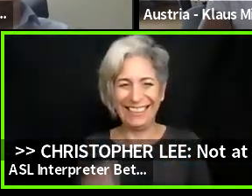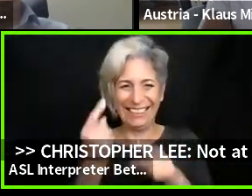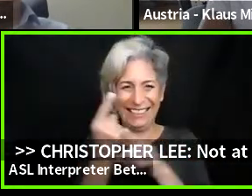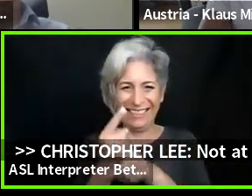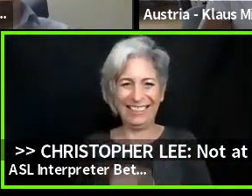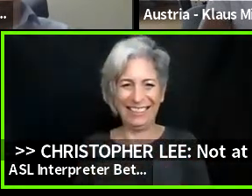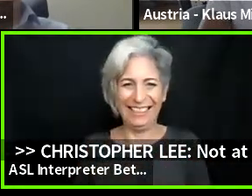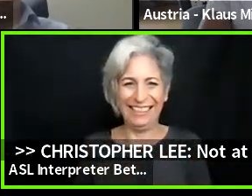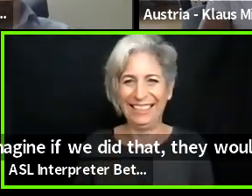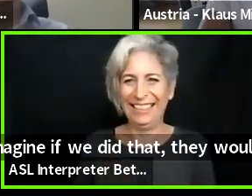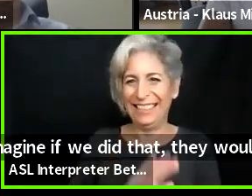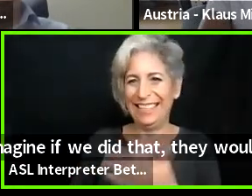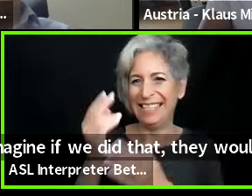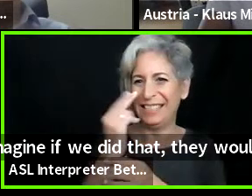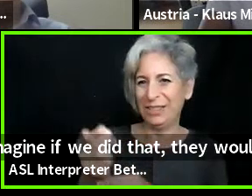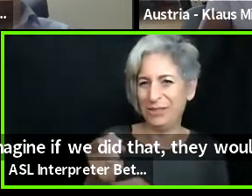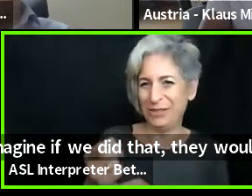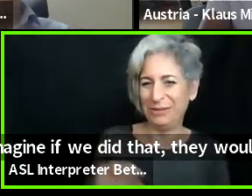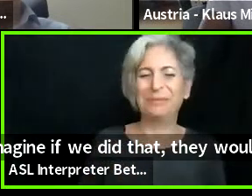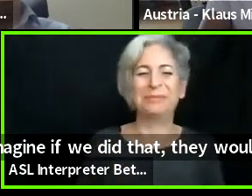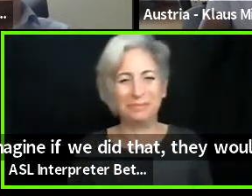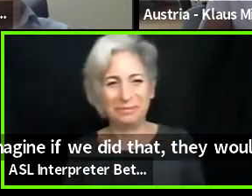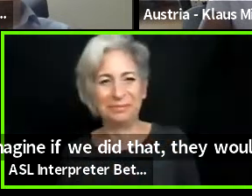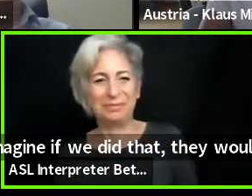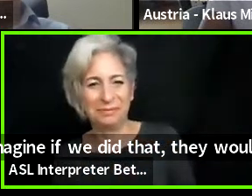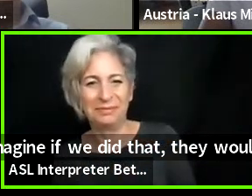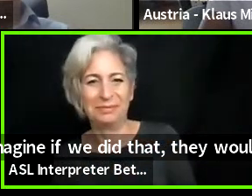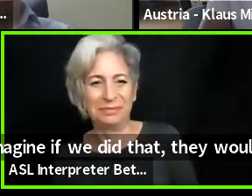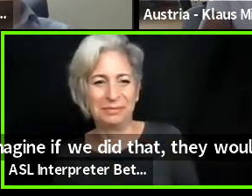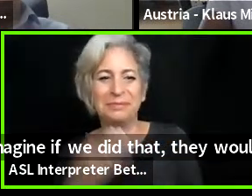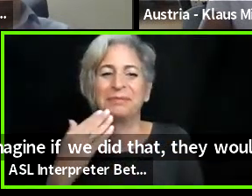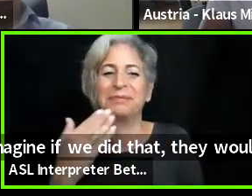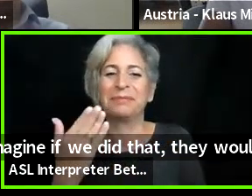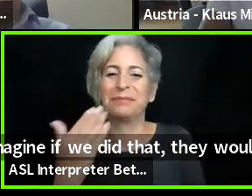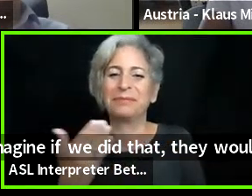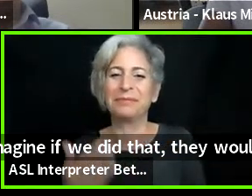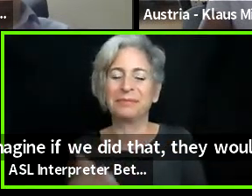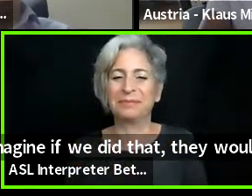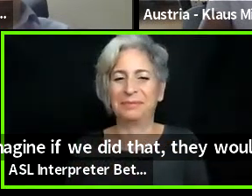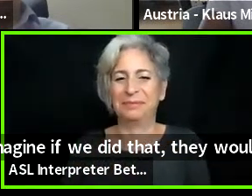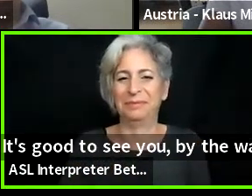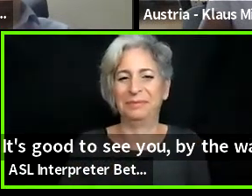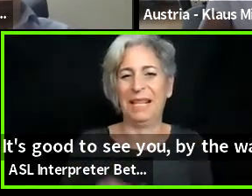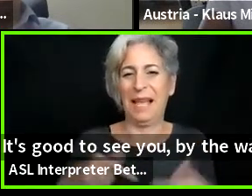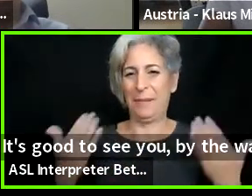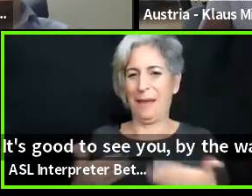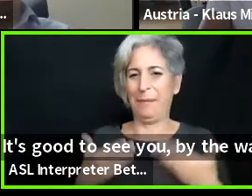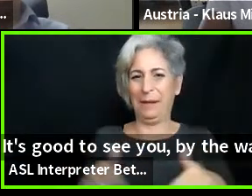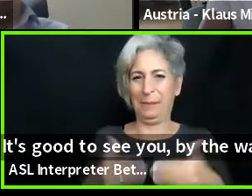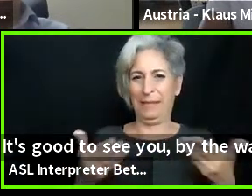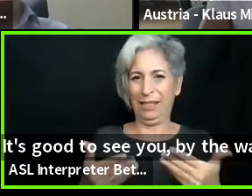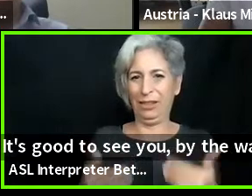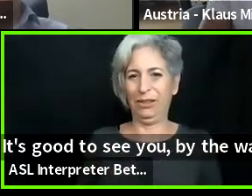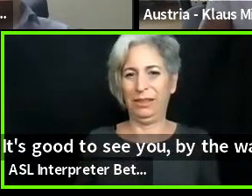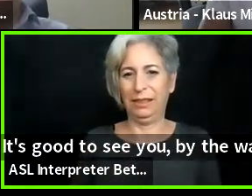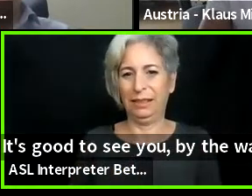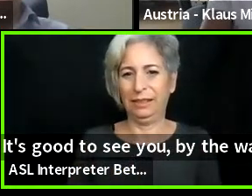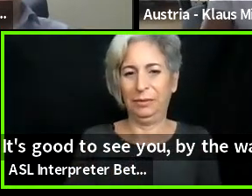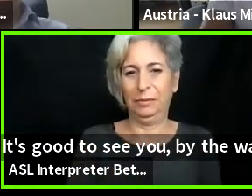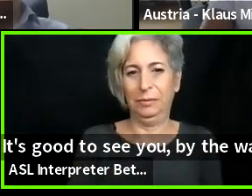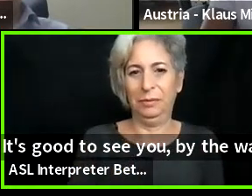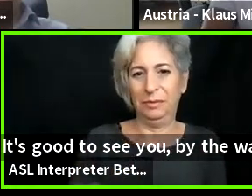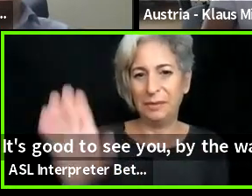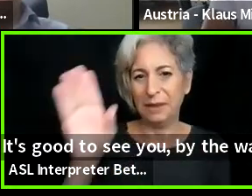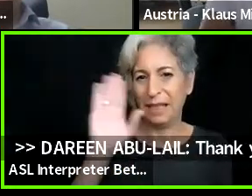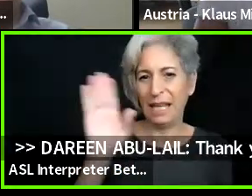It's good to see you, by the way. Thank you. Very happy to be here. Anthony, how